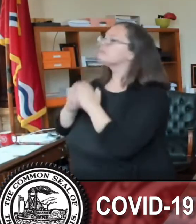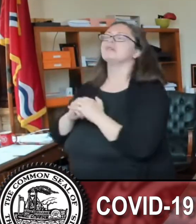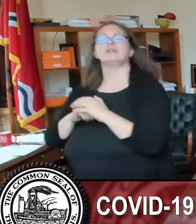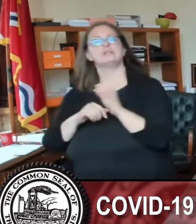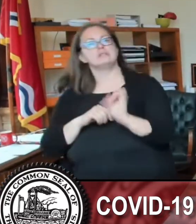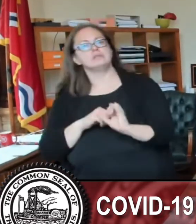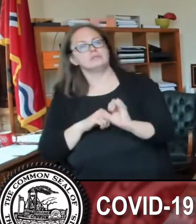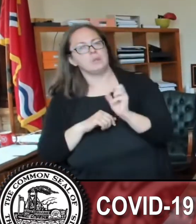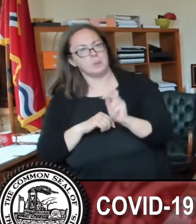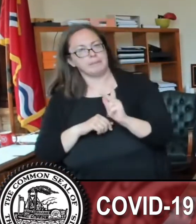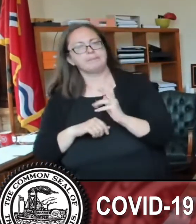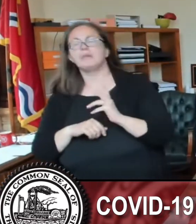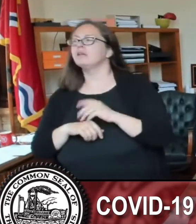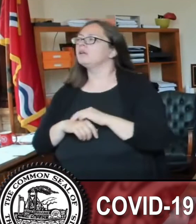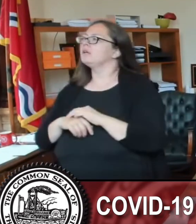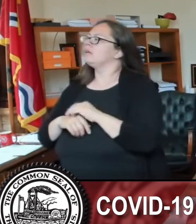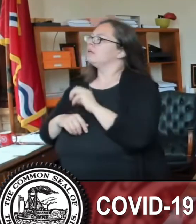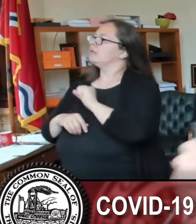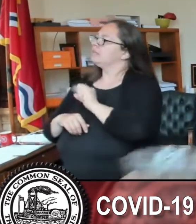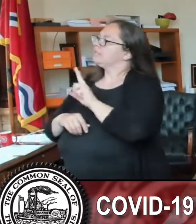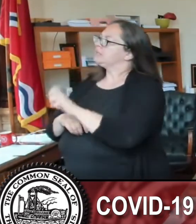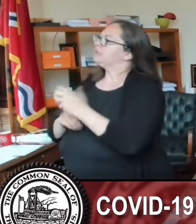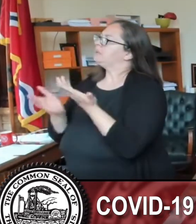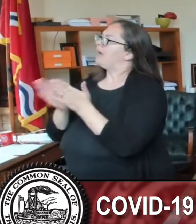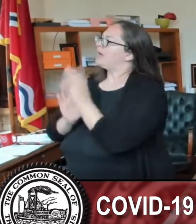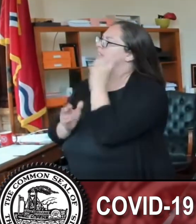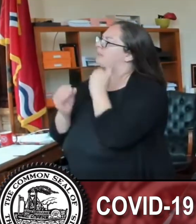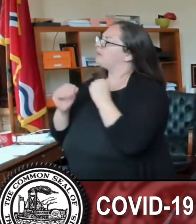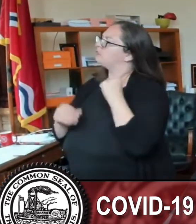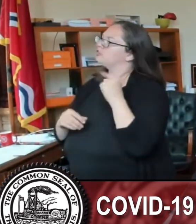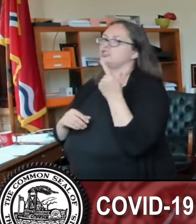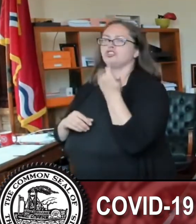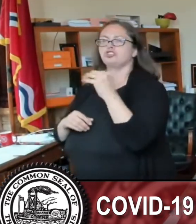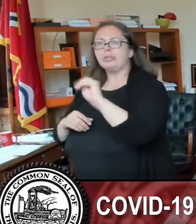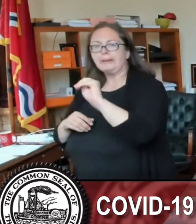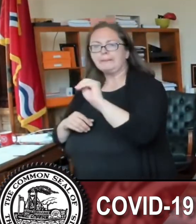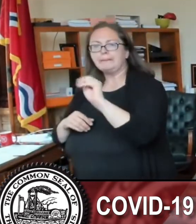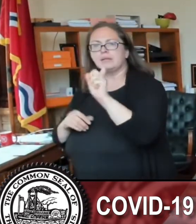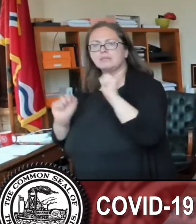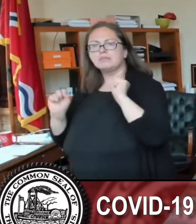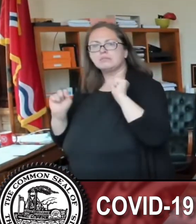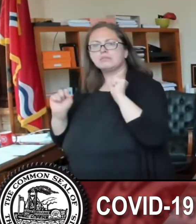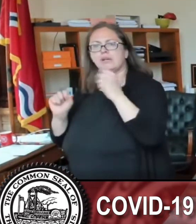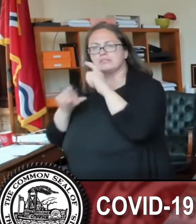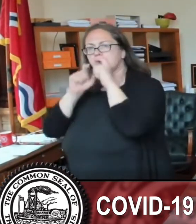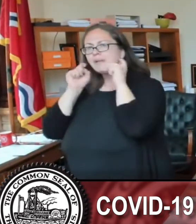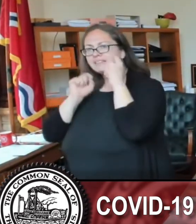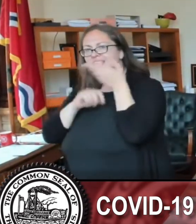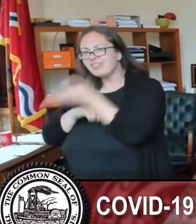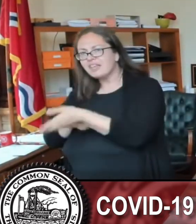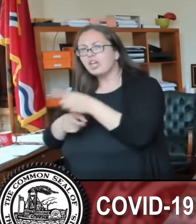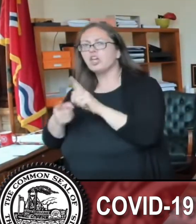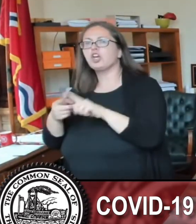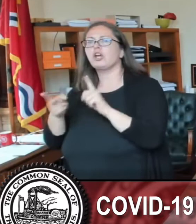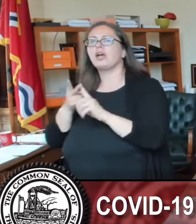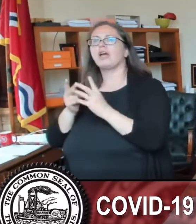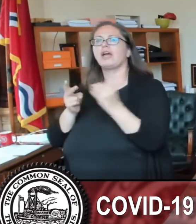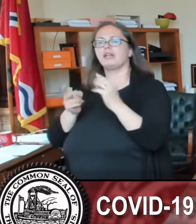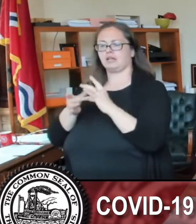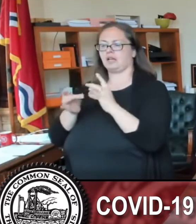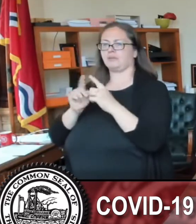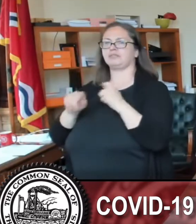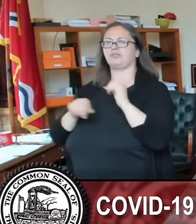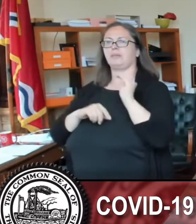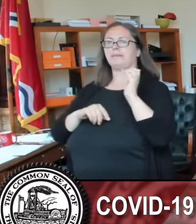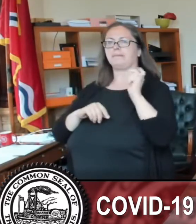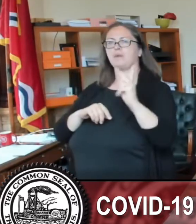Sue's asking about gyms having to wear a mask. And then we had a follow-up question in the comments, I think from a Mark or a